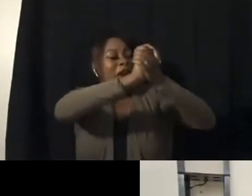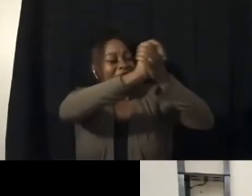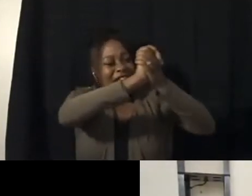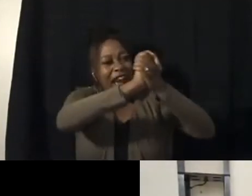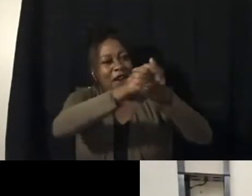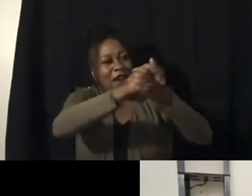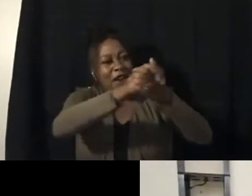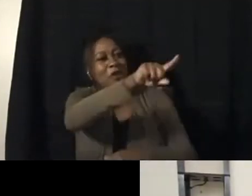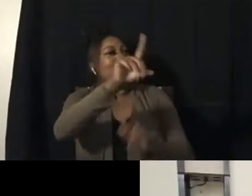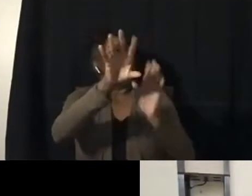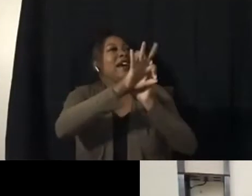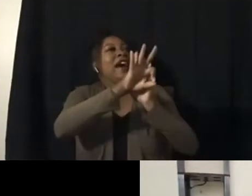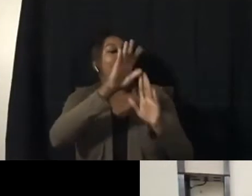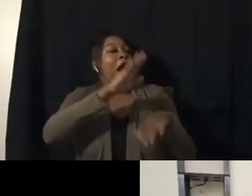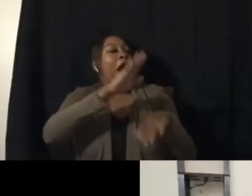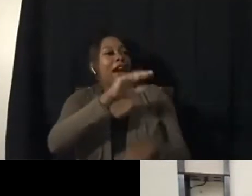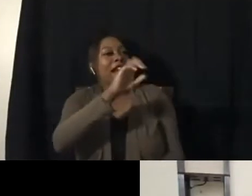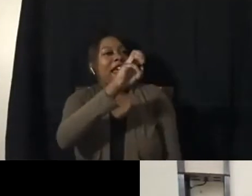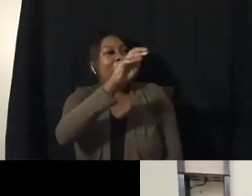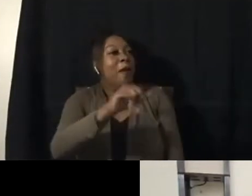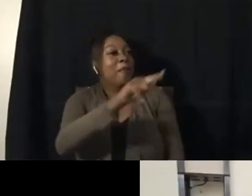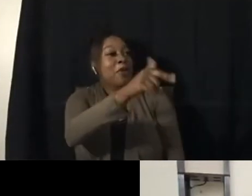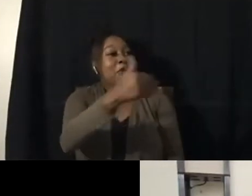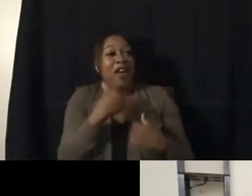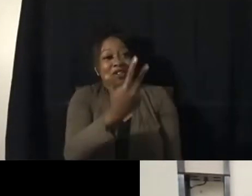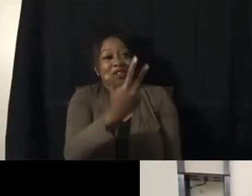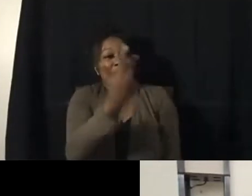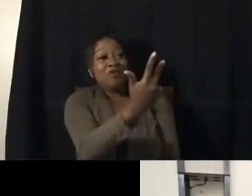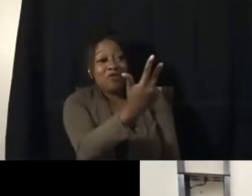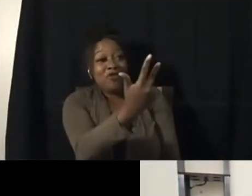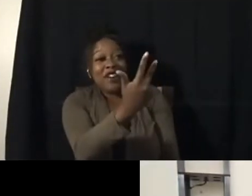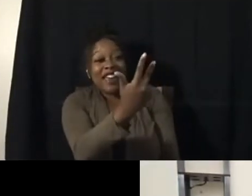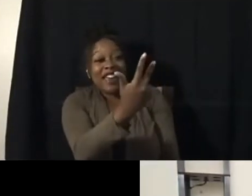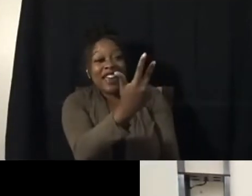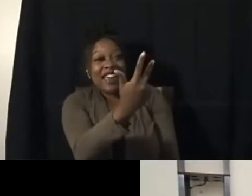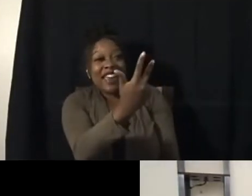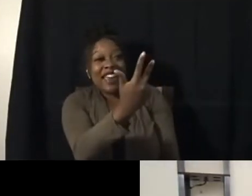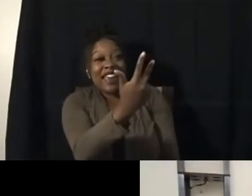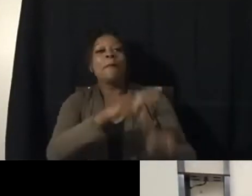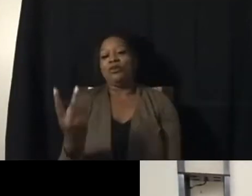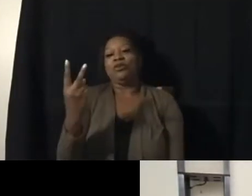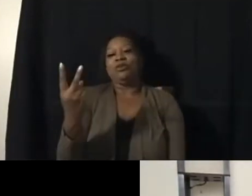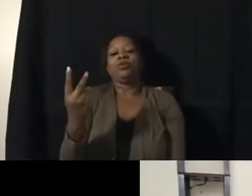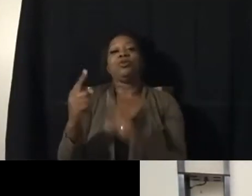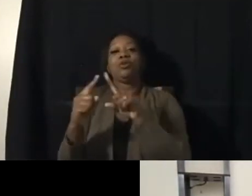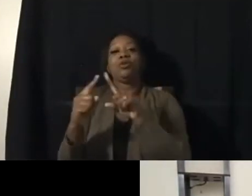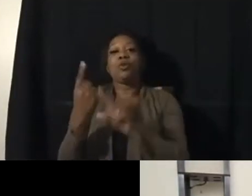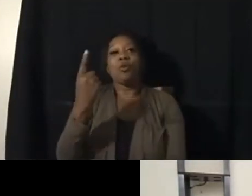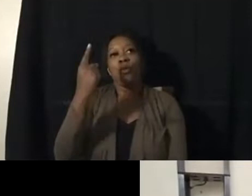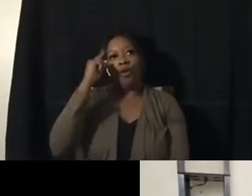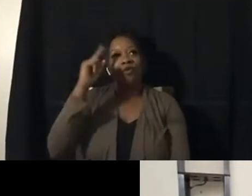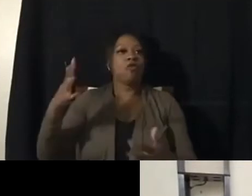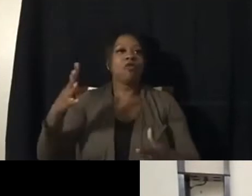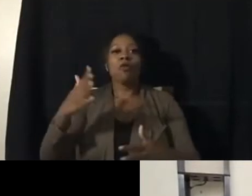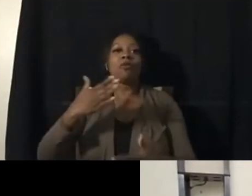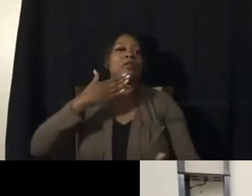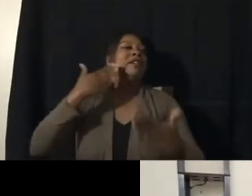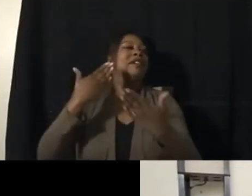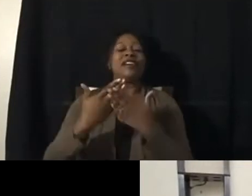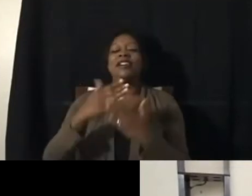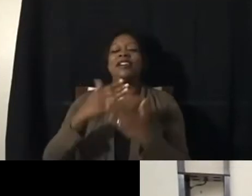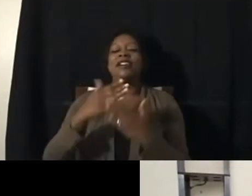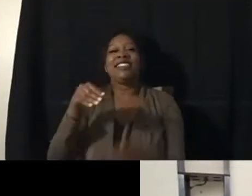nomination. You have 3 Emmys, but 2 one for outstanding lead and 1